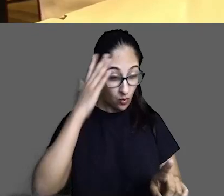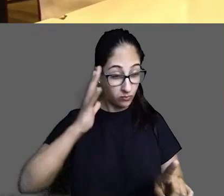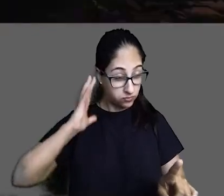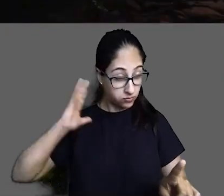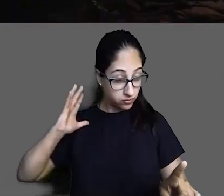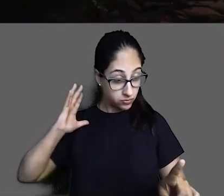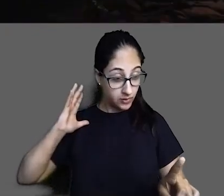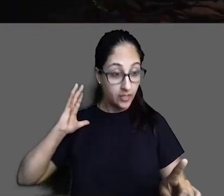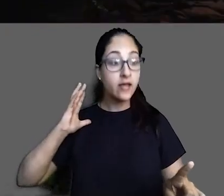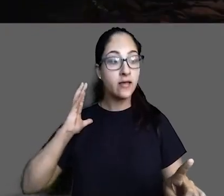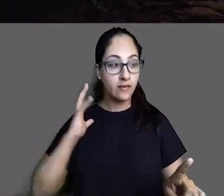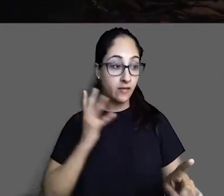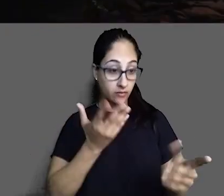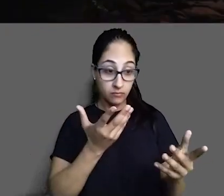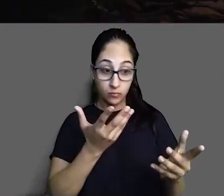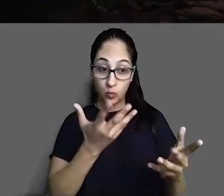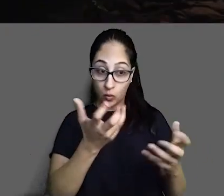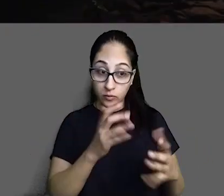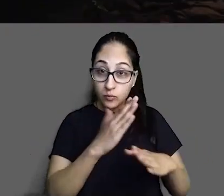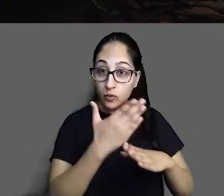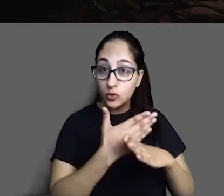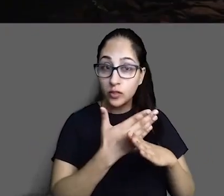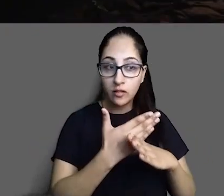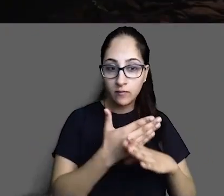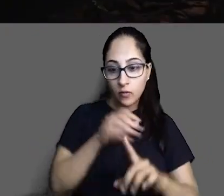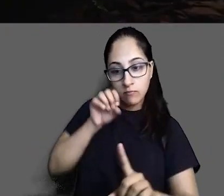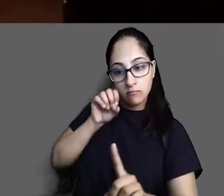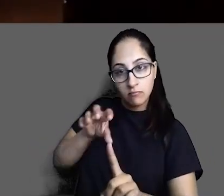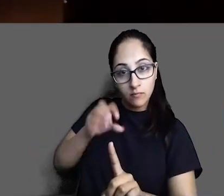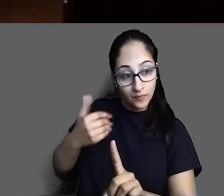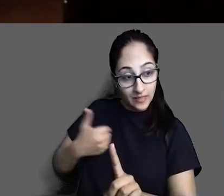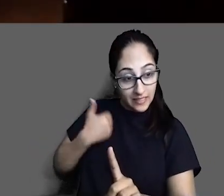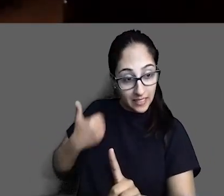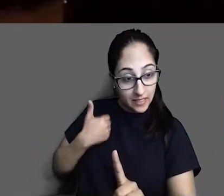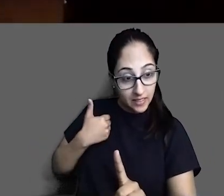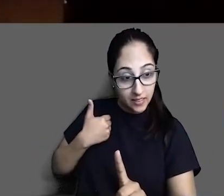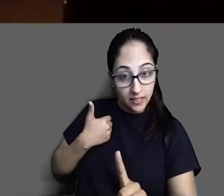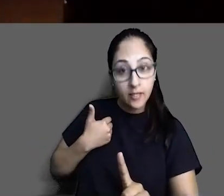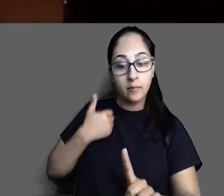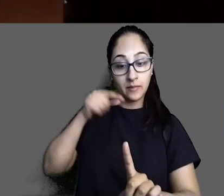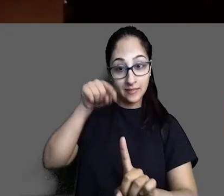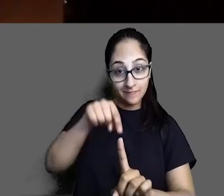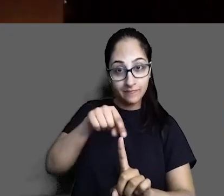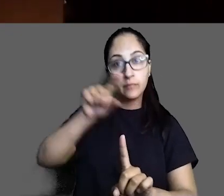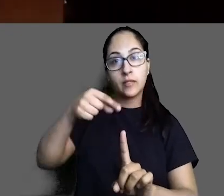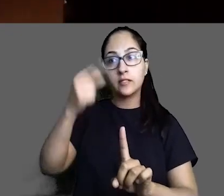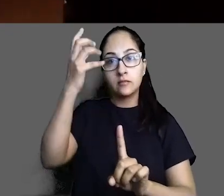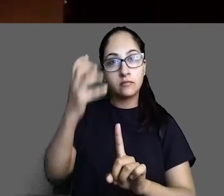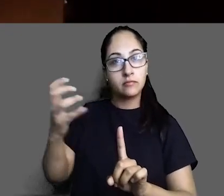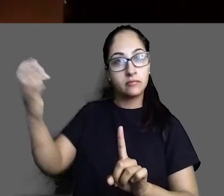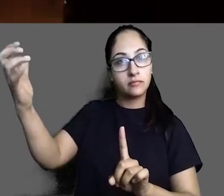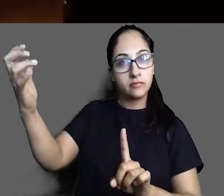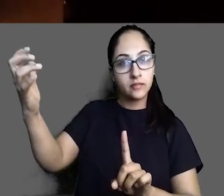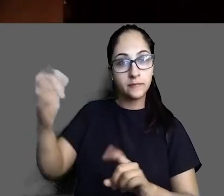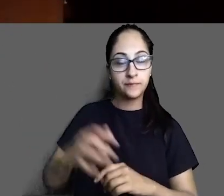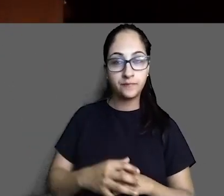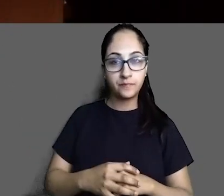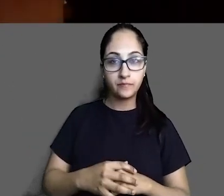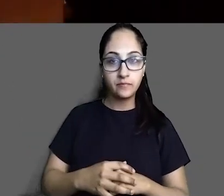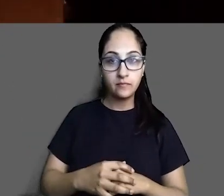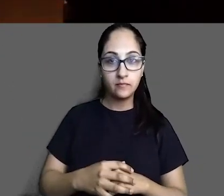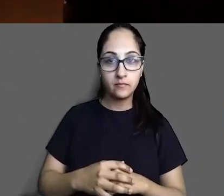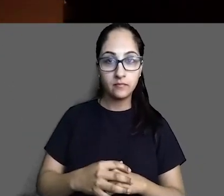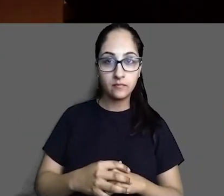to share their craft and to pass it on to the next generation of both artists and audiences. We then had to give them the most